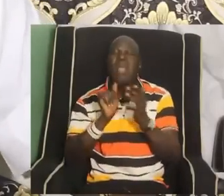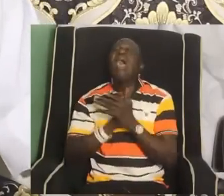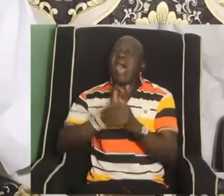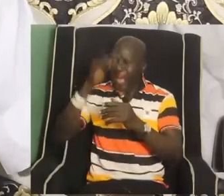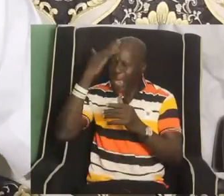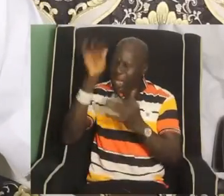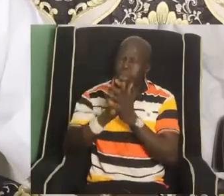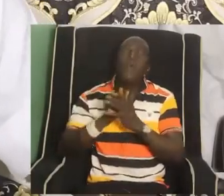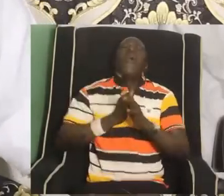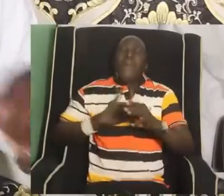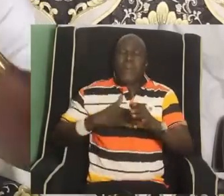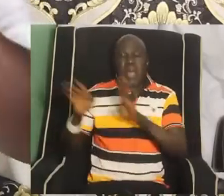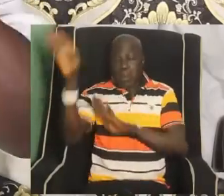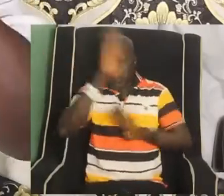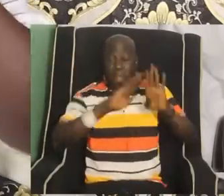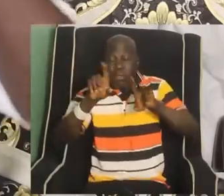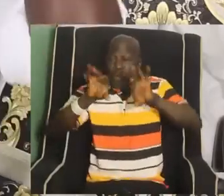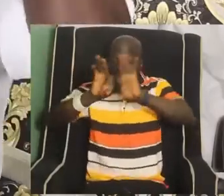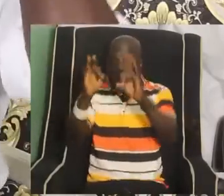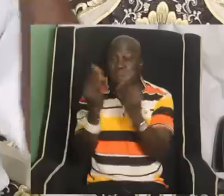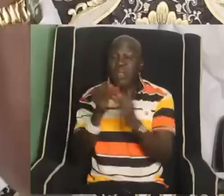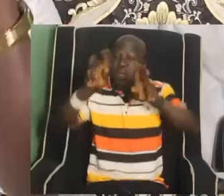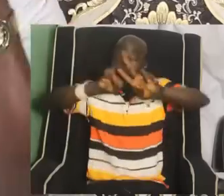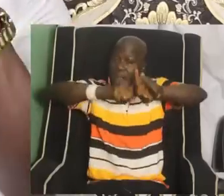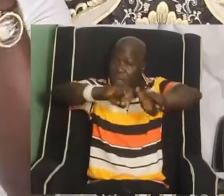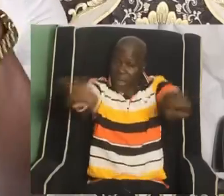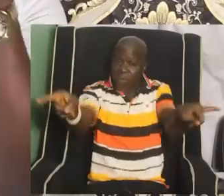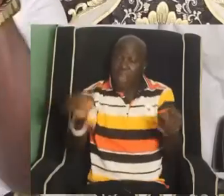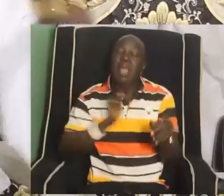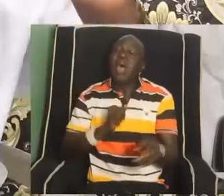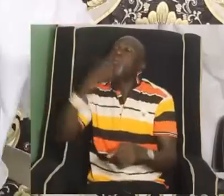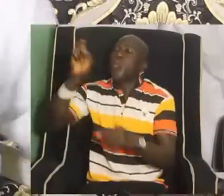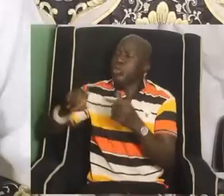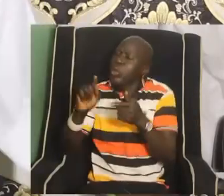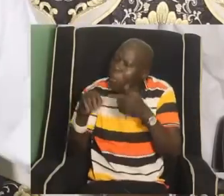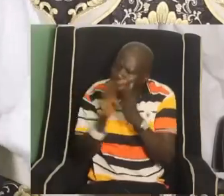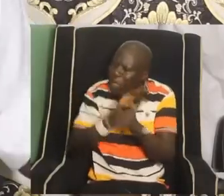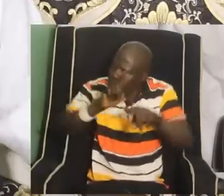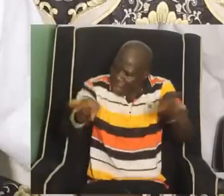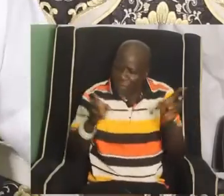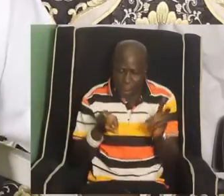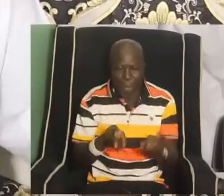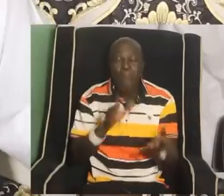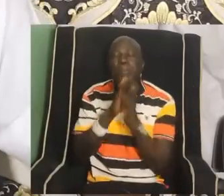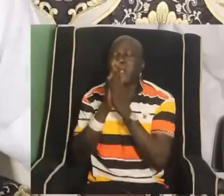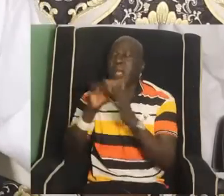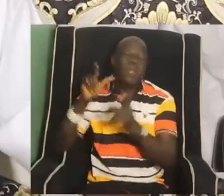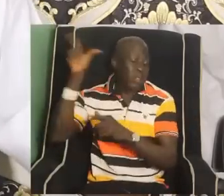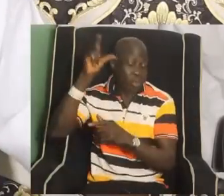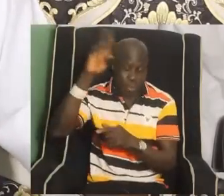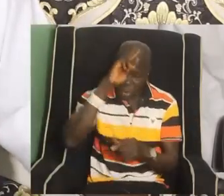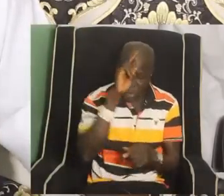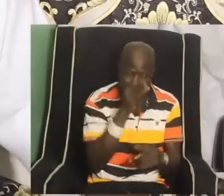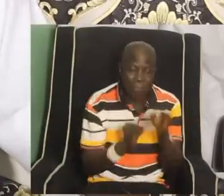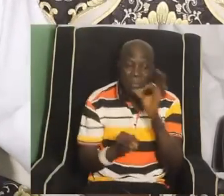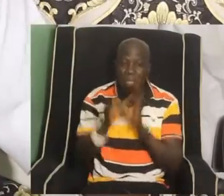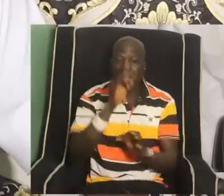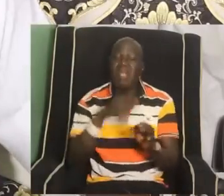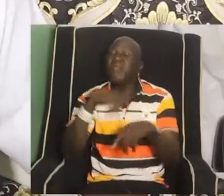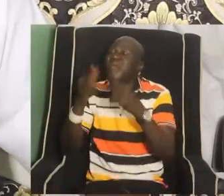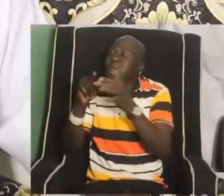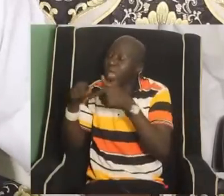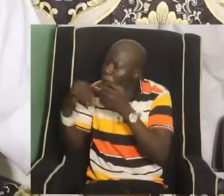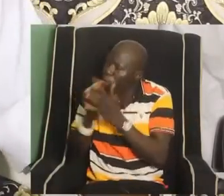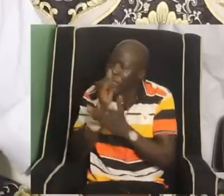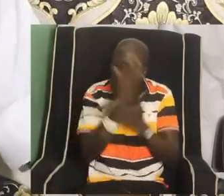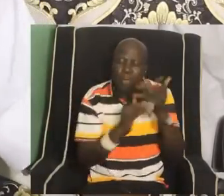mọ̀ pé ilé wa dá yàtọ̀. I know the battle of our family is different. Mo gbàdọ̀ gbàdúrà tó yàtọ̀. I must pray a different prayer. Ẹ gbọ́ mi sọ. Listen to me, sir. Tí n bá lọ, tí n bá tún dé